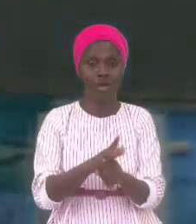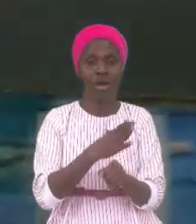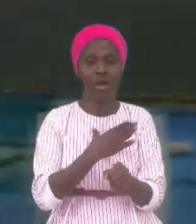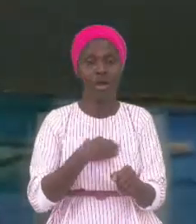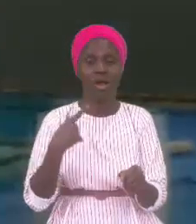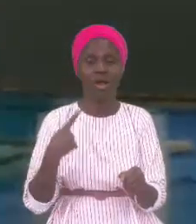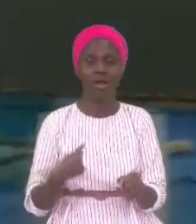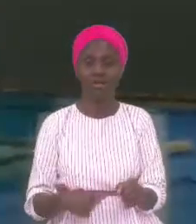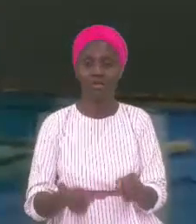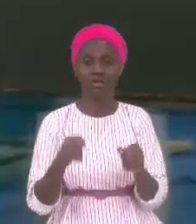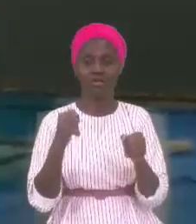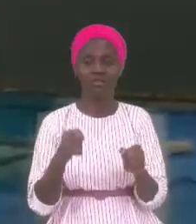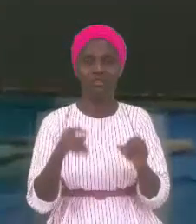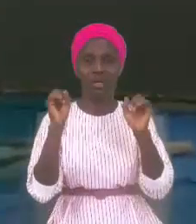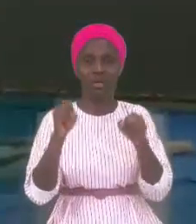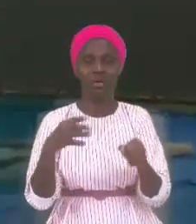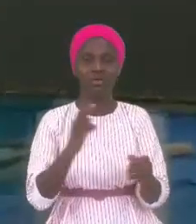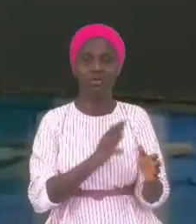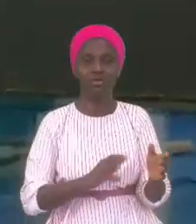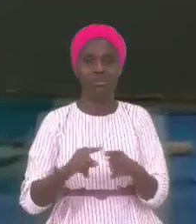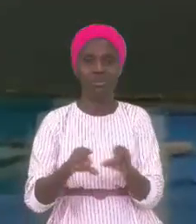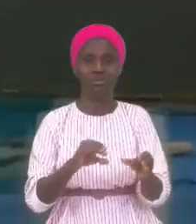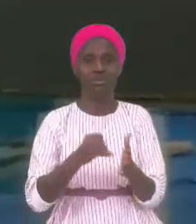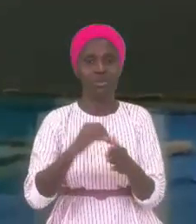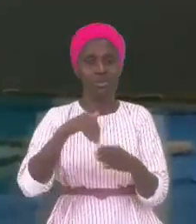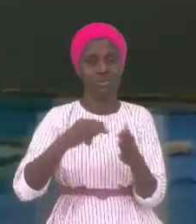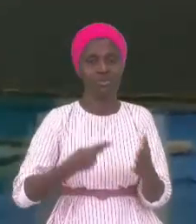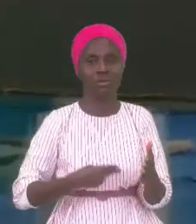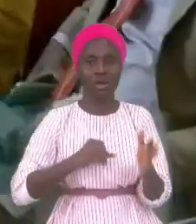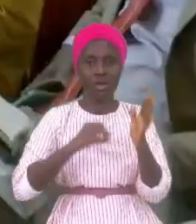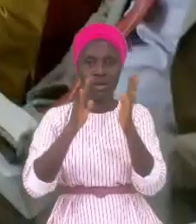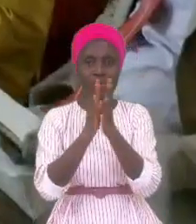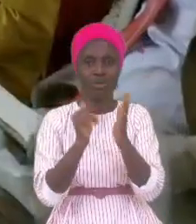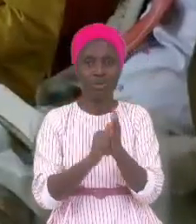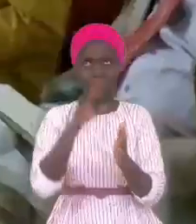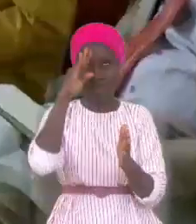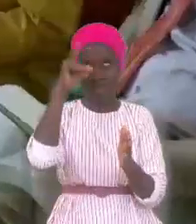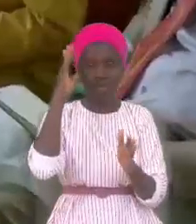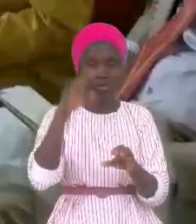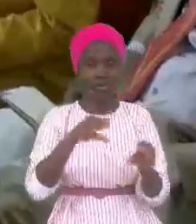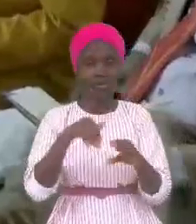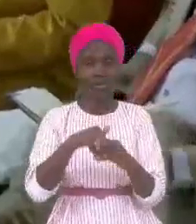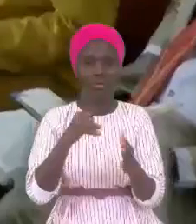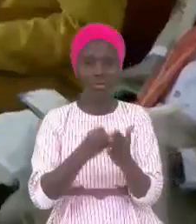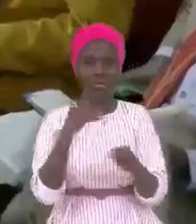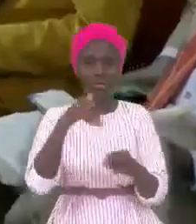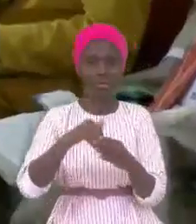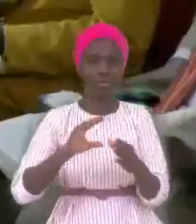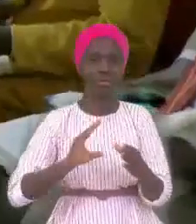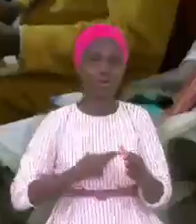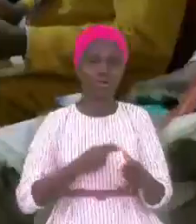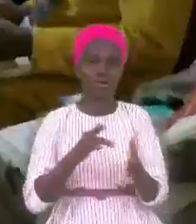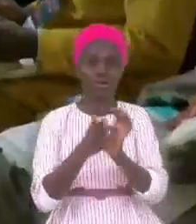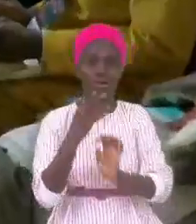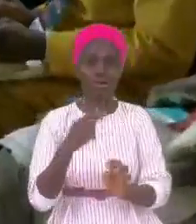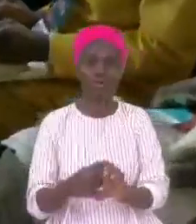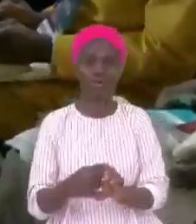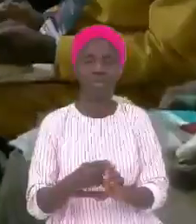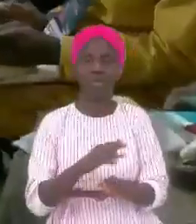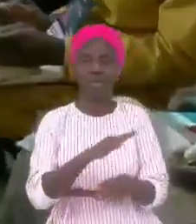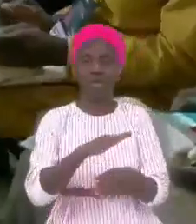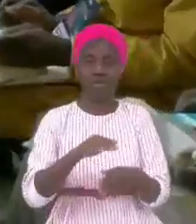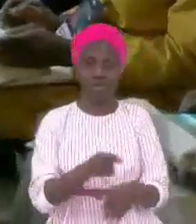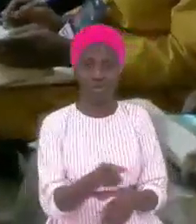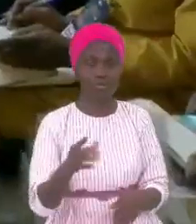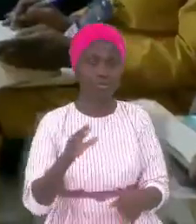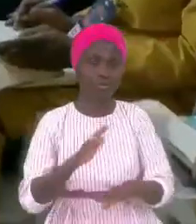in us, I pray he'll do it in every one of us in Jesus' name. Those who are here, those who are online, everyone, everywhere, that